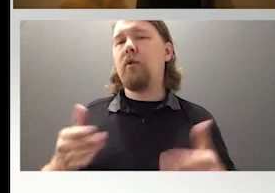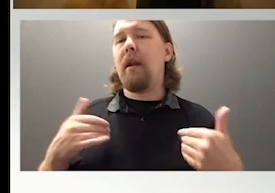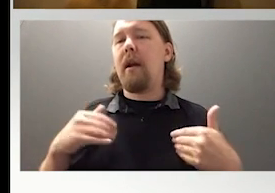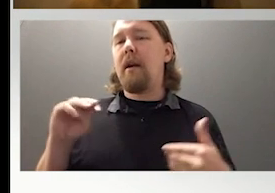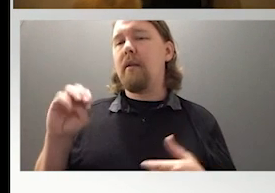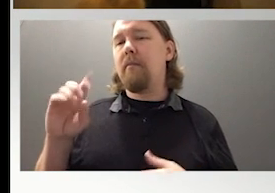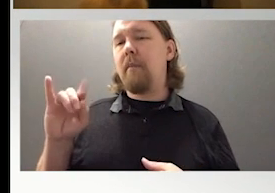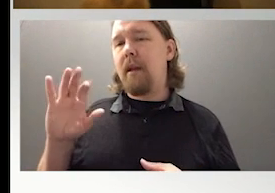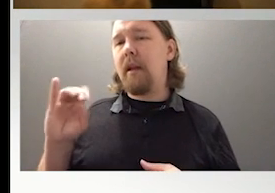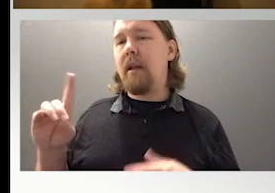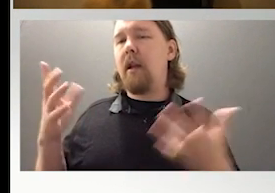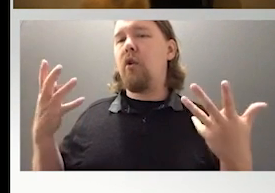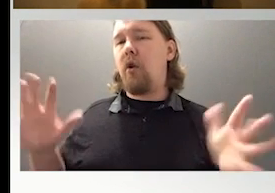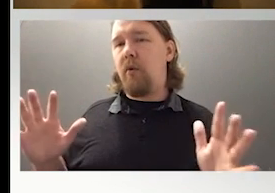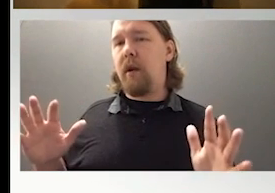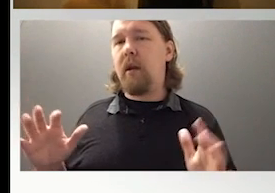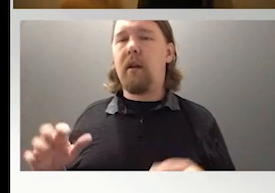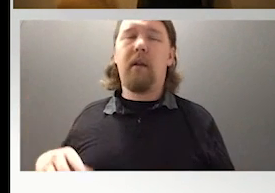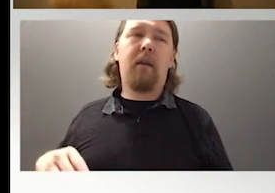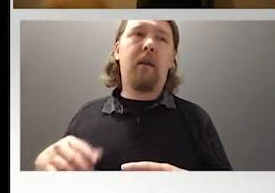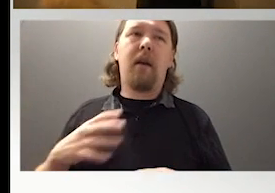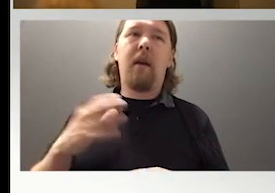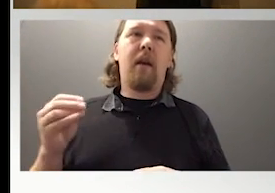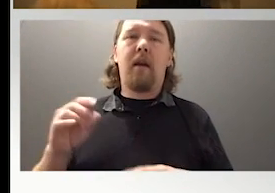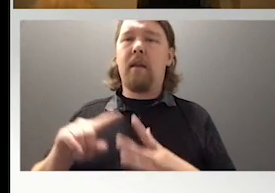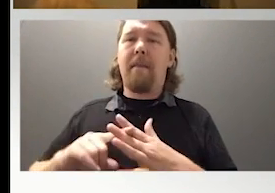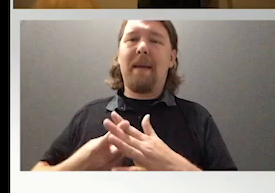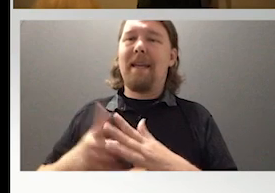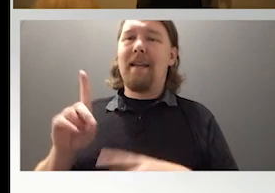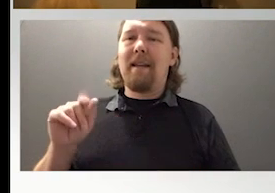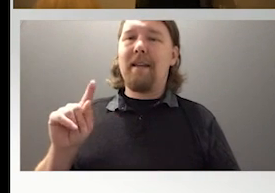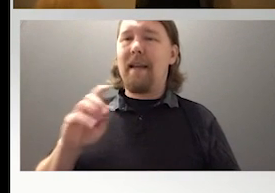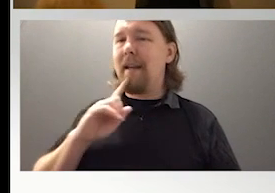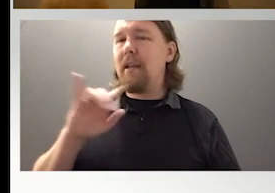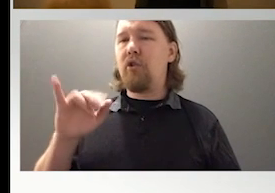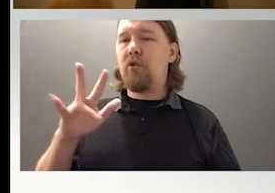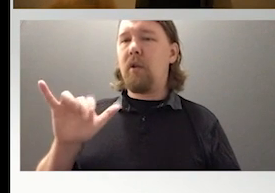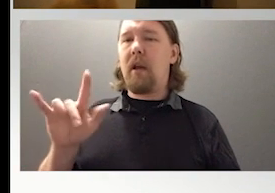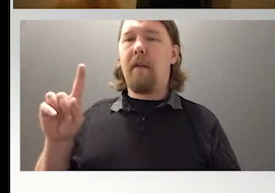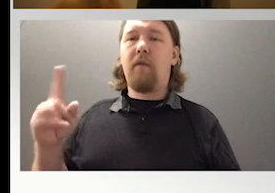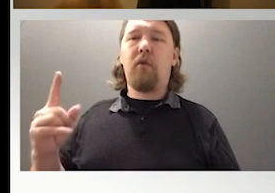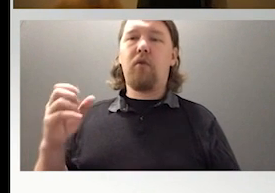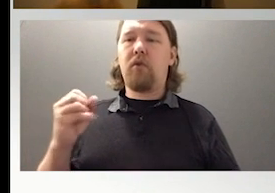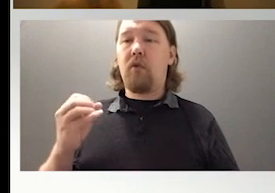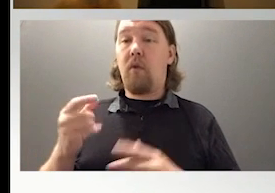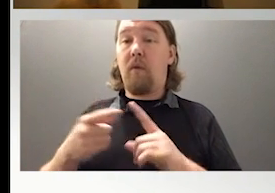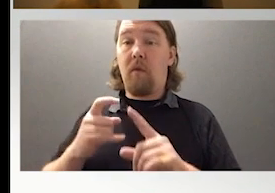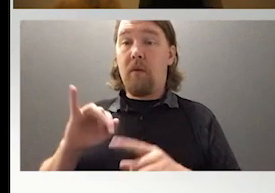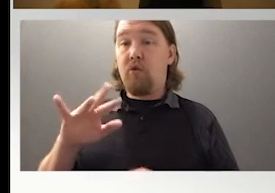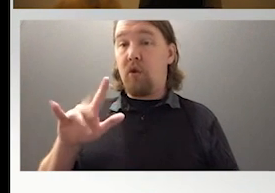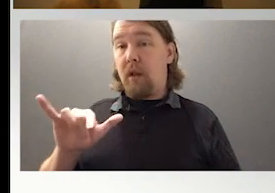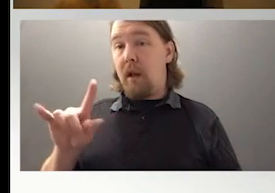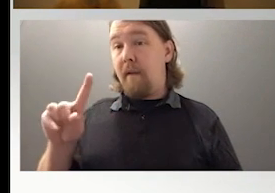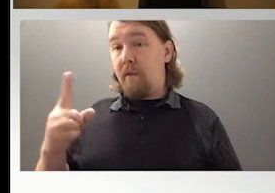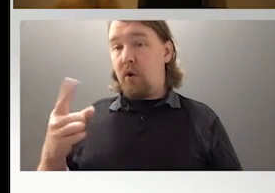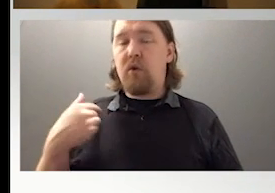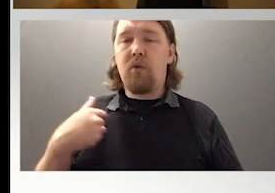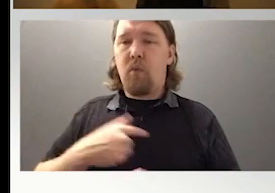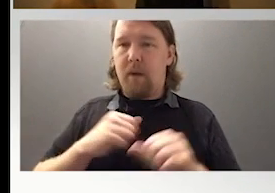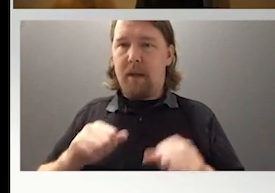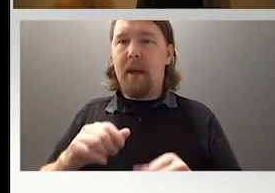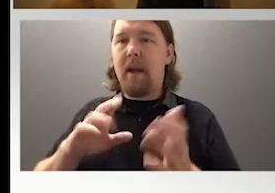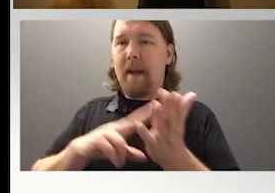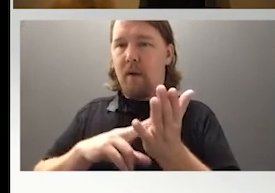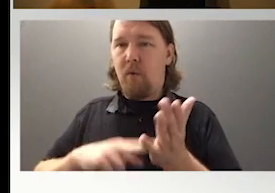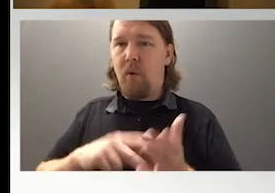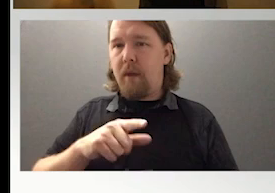Medicaid and it's, the begin date is on July 1, so from July 1, then we can enroll the